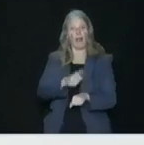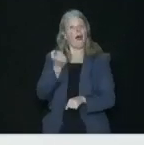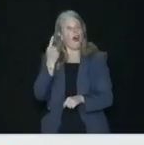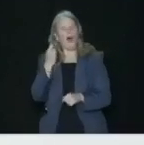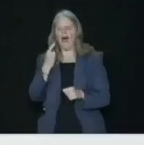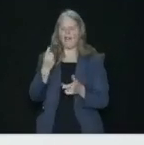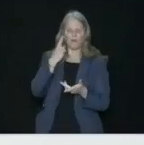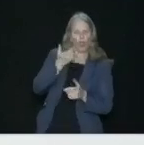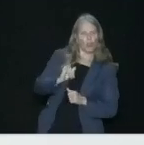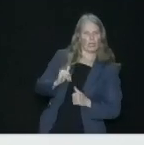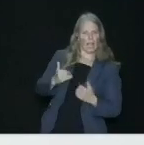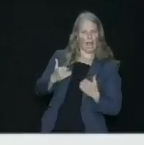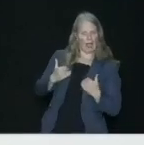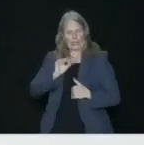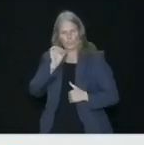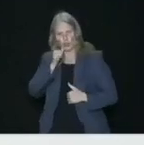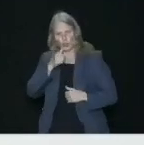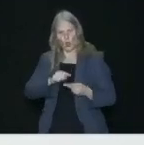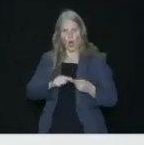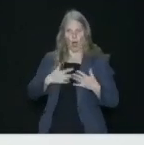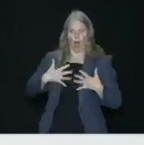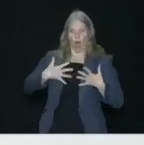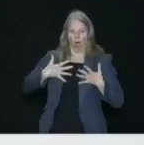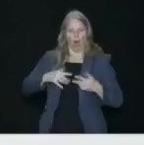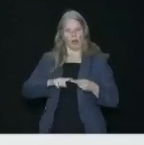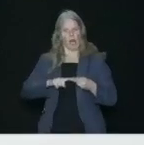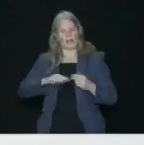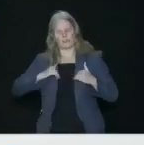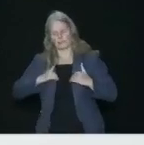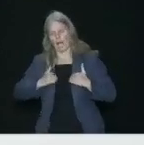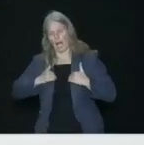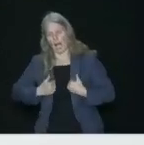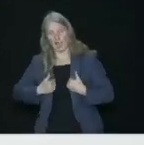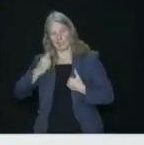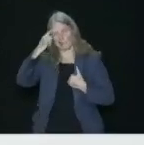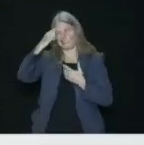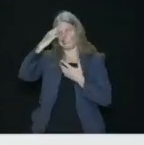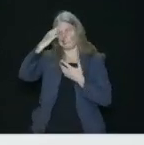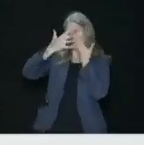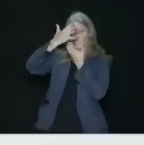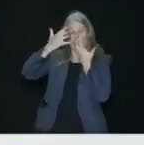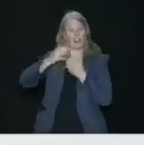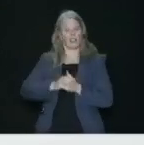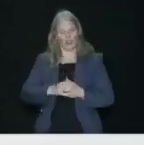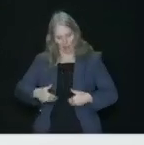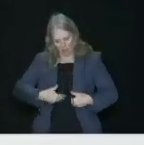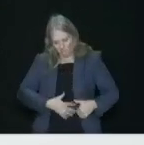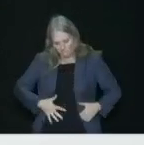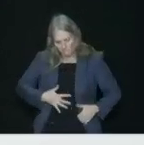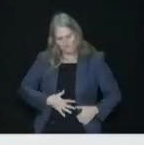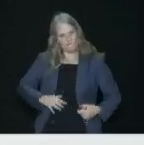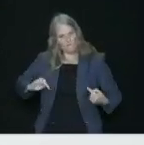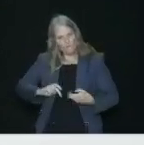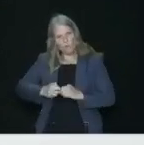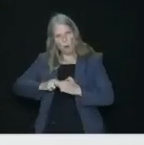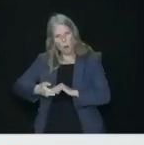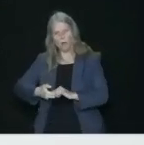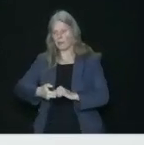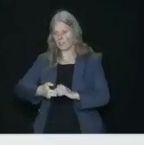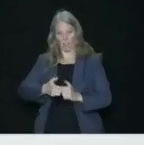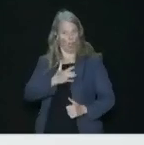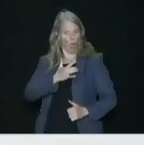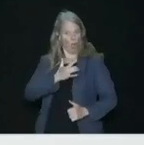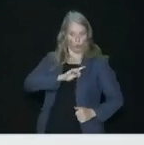shortness of breath, and extreme fatigue to what's called brain fog, gastrointestinal issues, and even